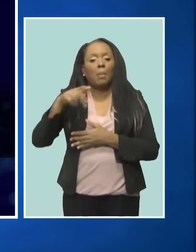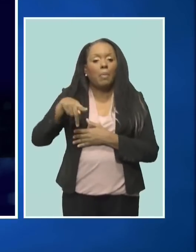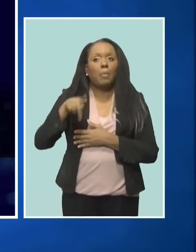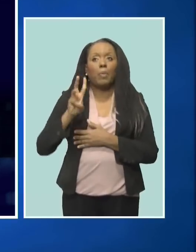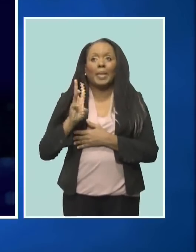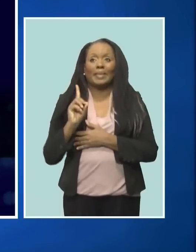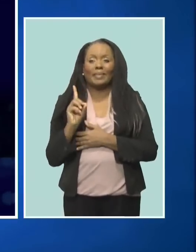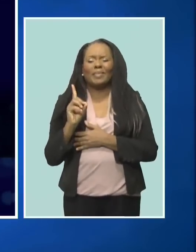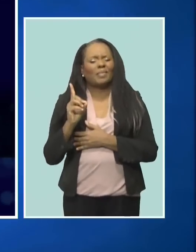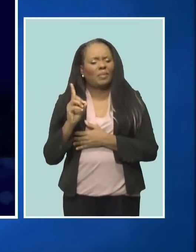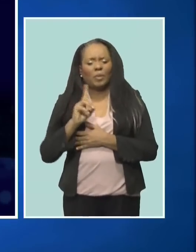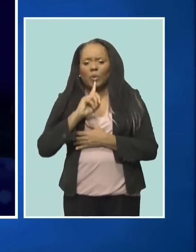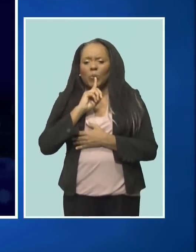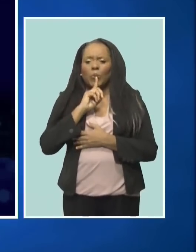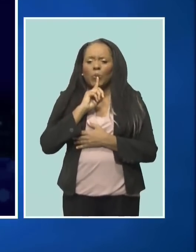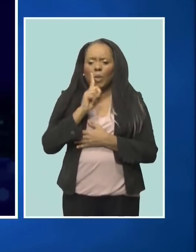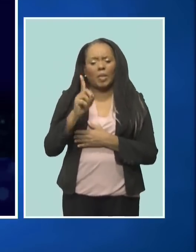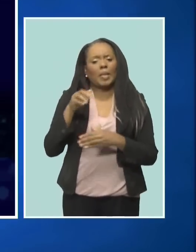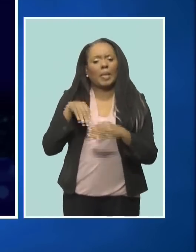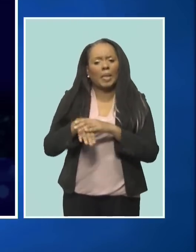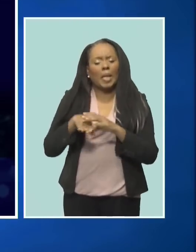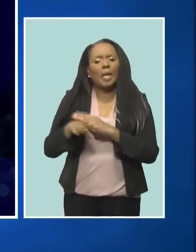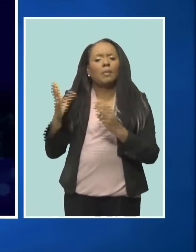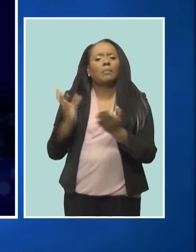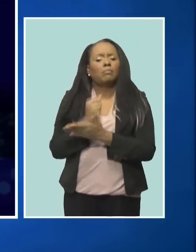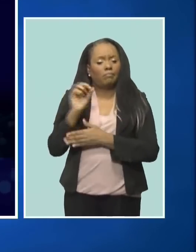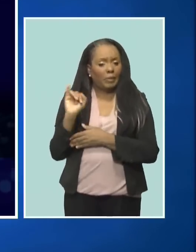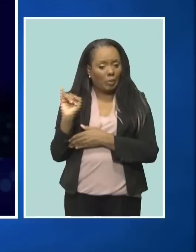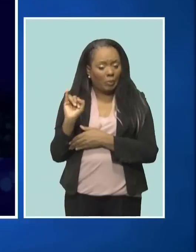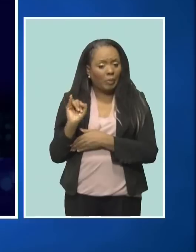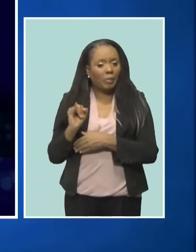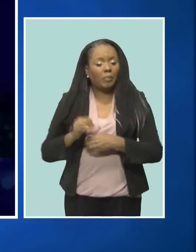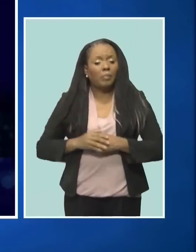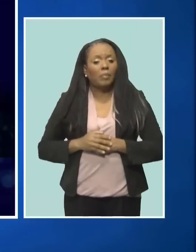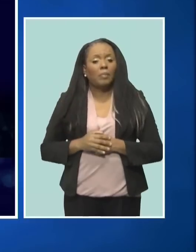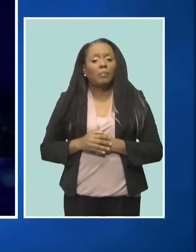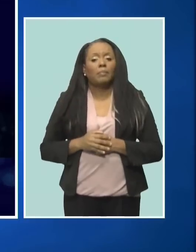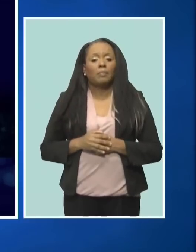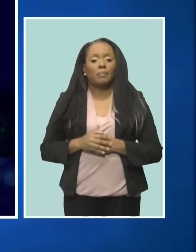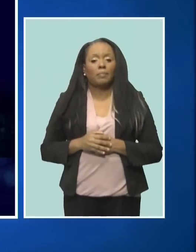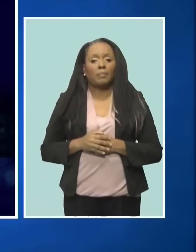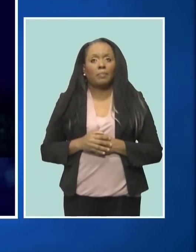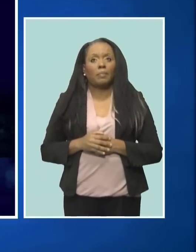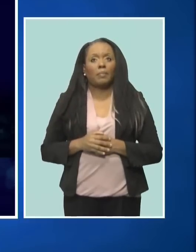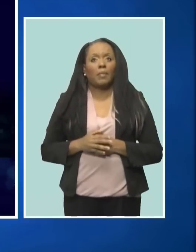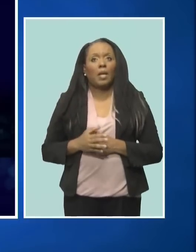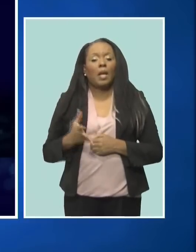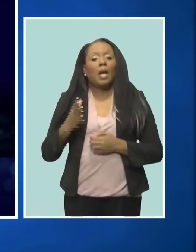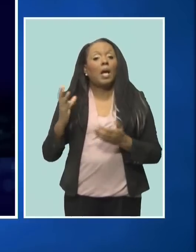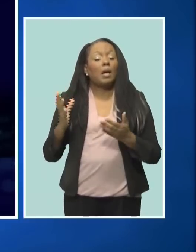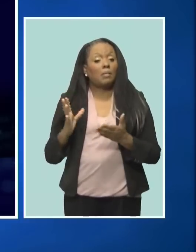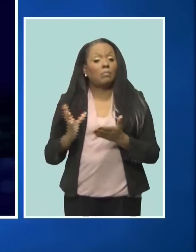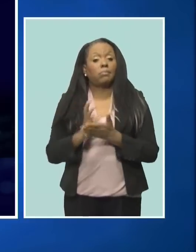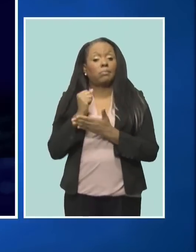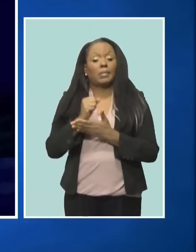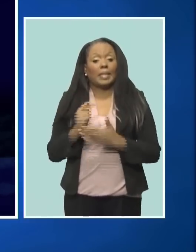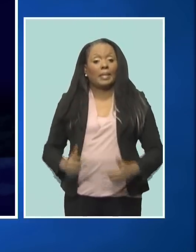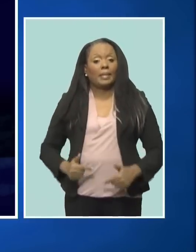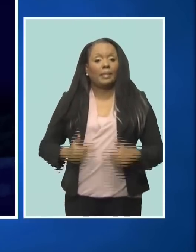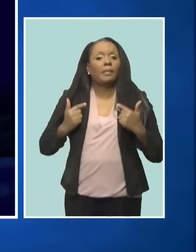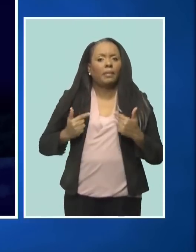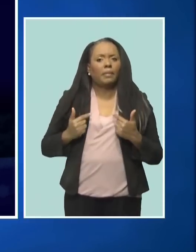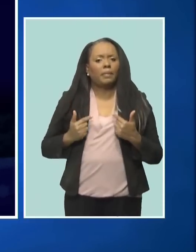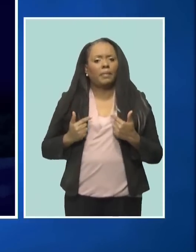to realize this desire and to acquire the life that they want. We